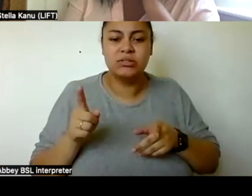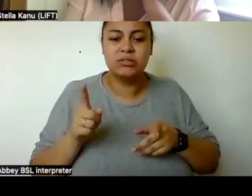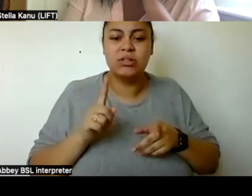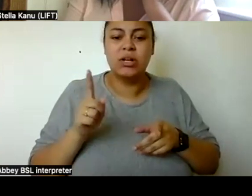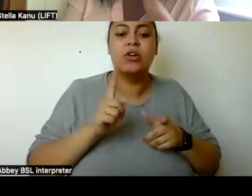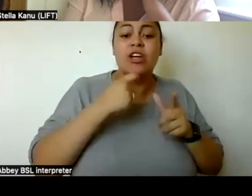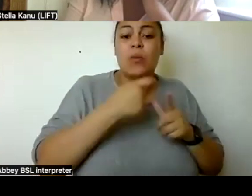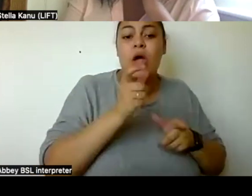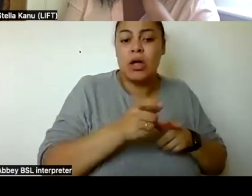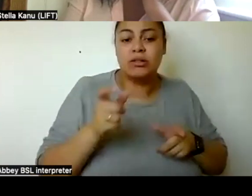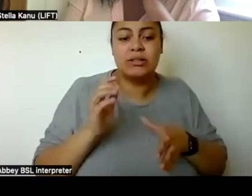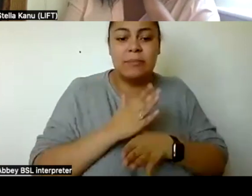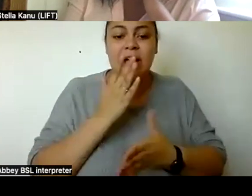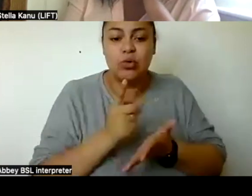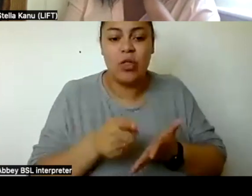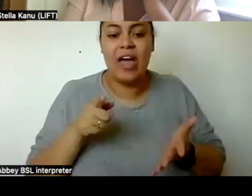worded.